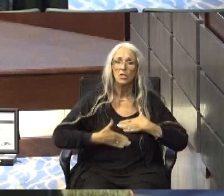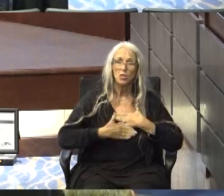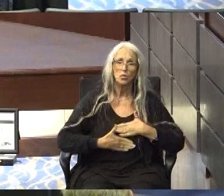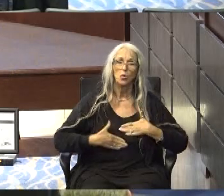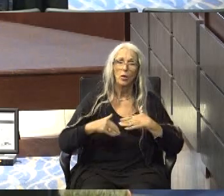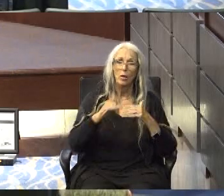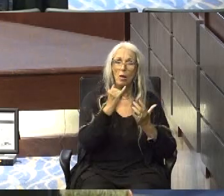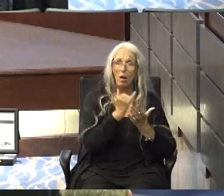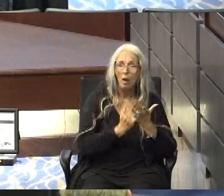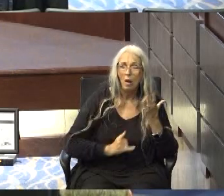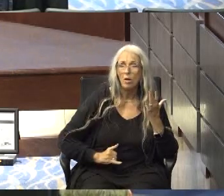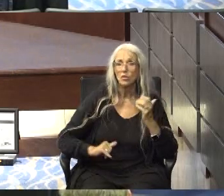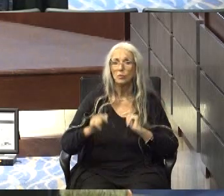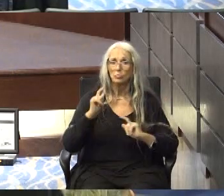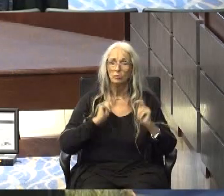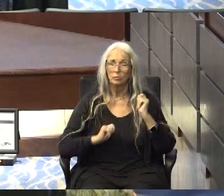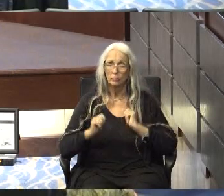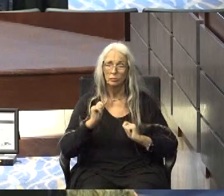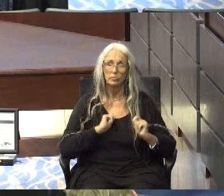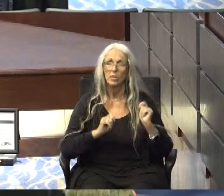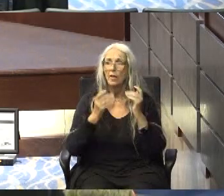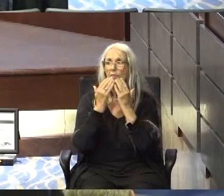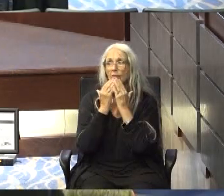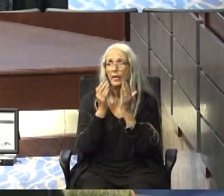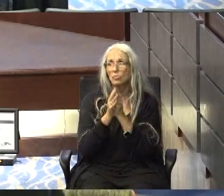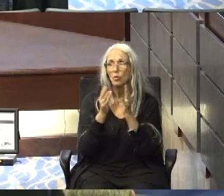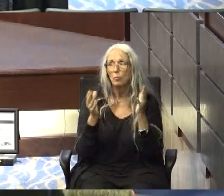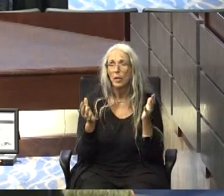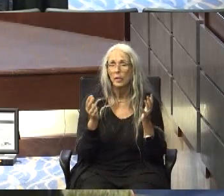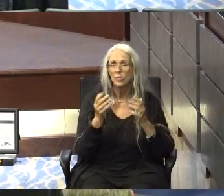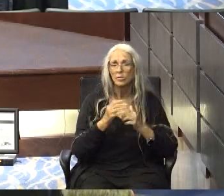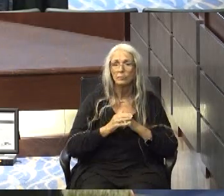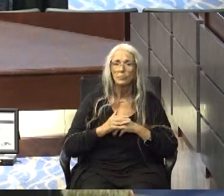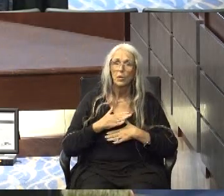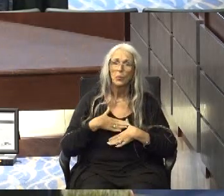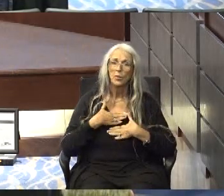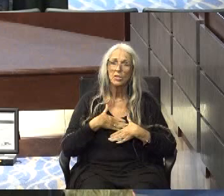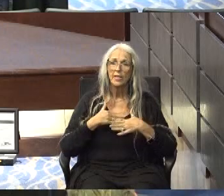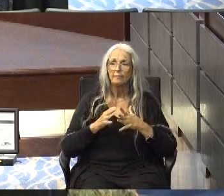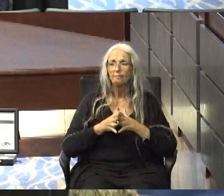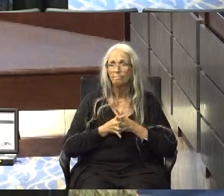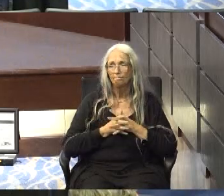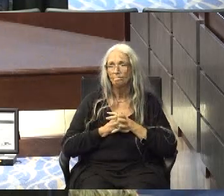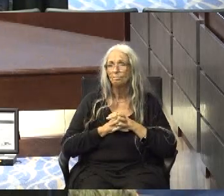and culture and performances in this facility. So thank you so much for being here, and we really appreciate this team.